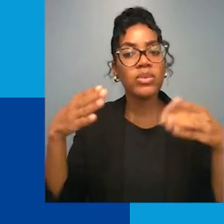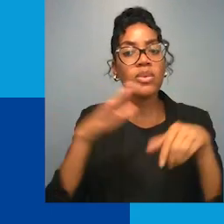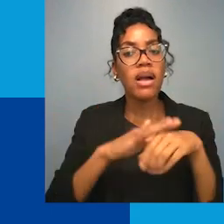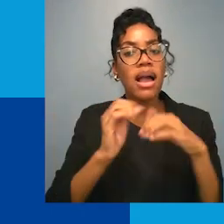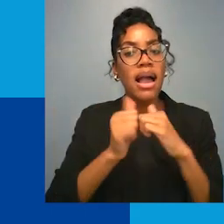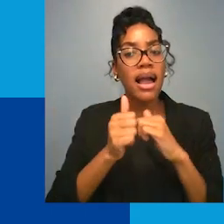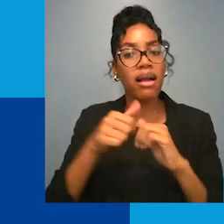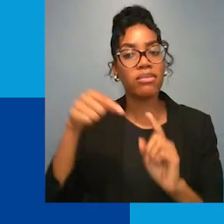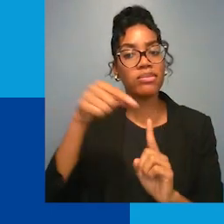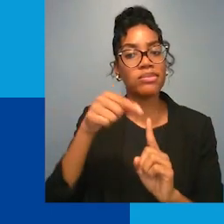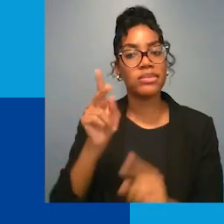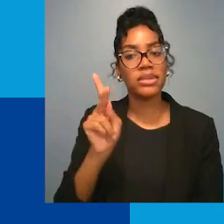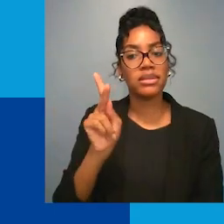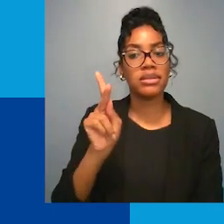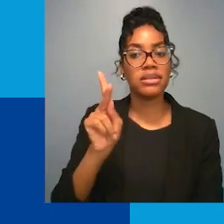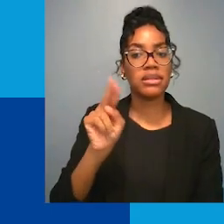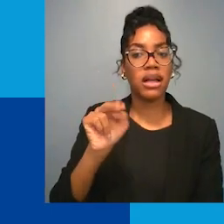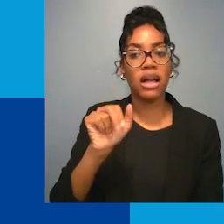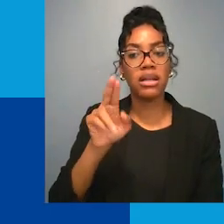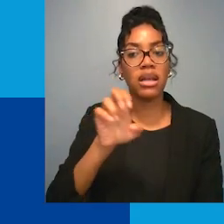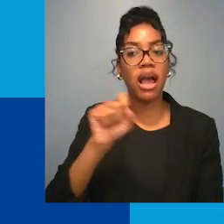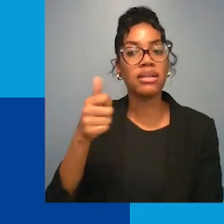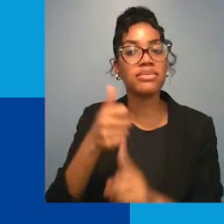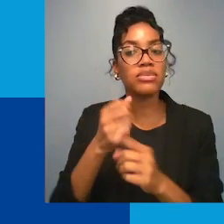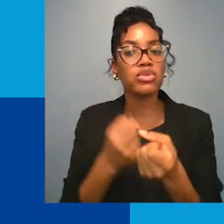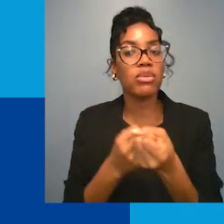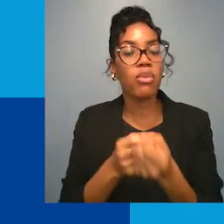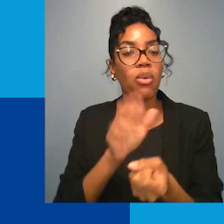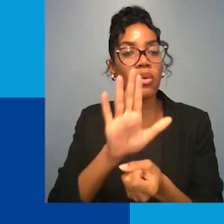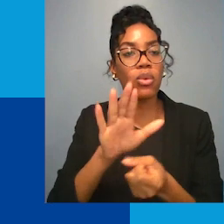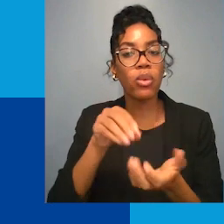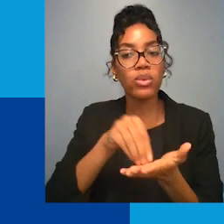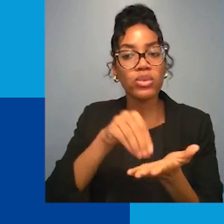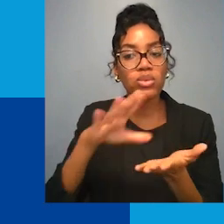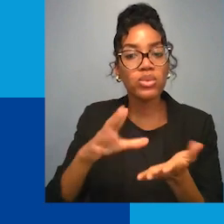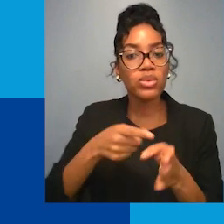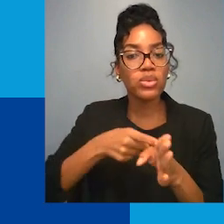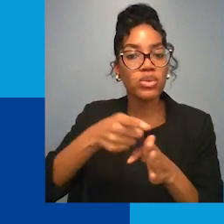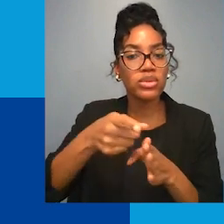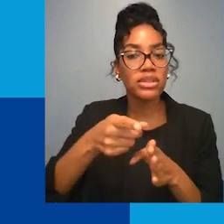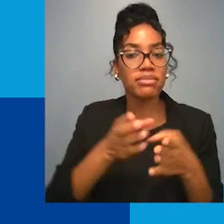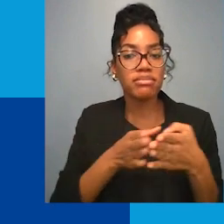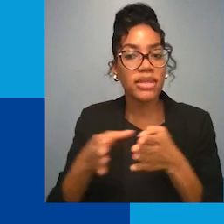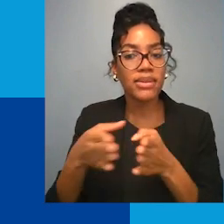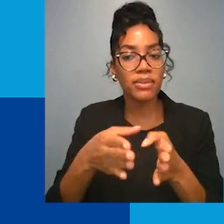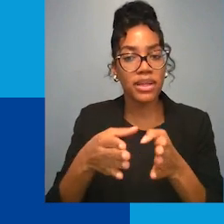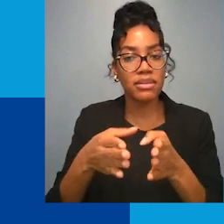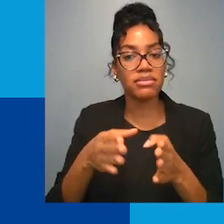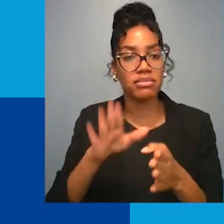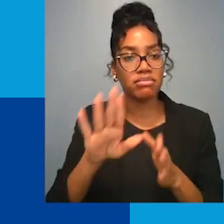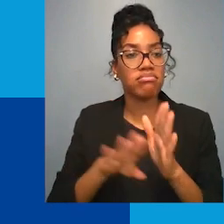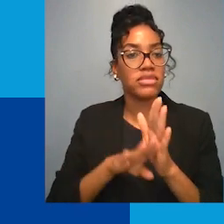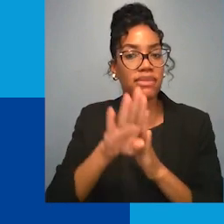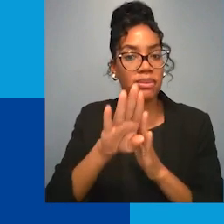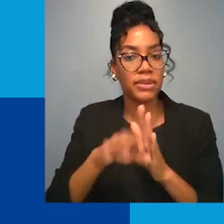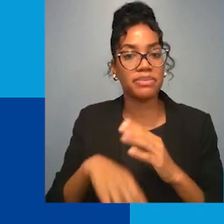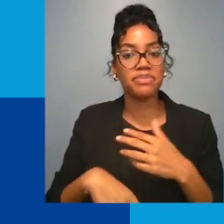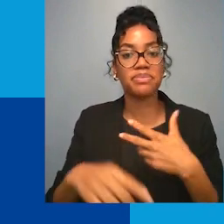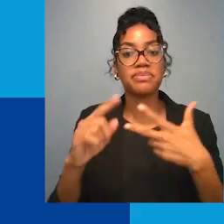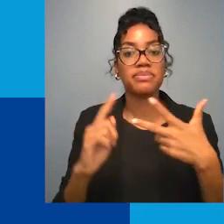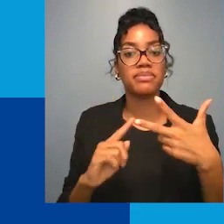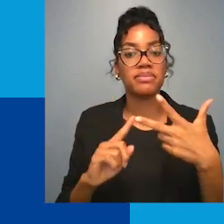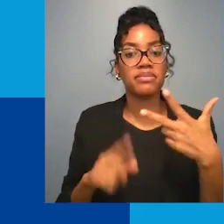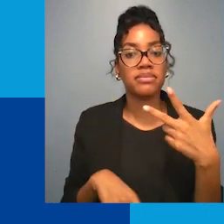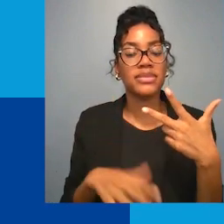development. And then finally, the students should discuss their transferable skills they would bring to the Knauss Fellowship,